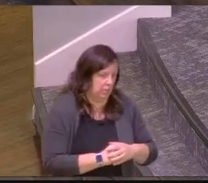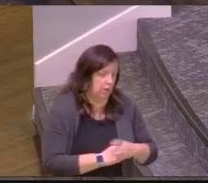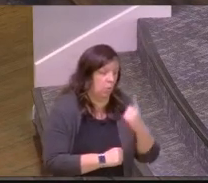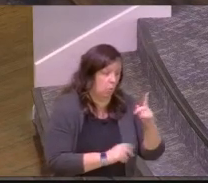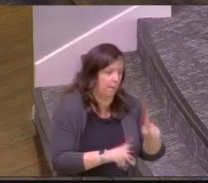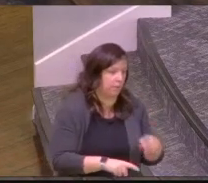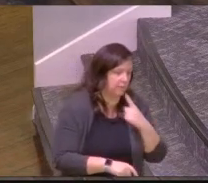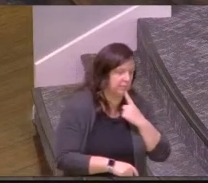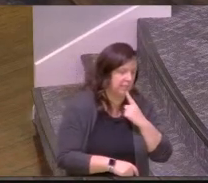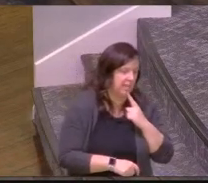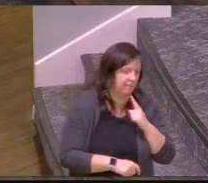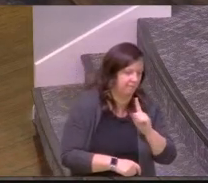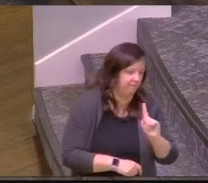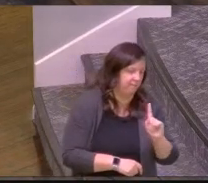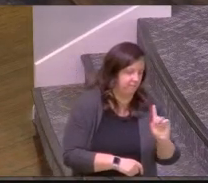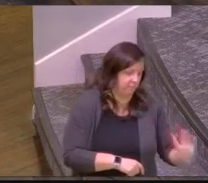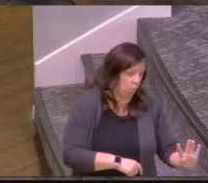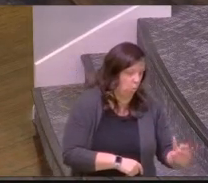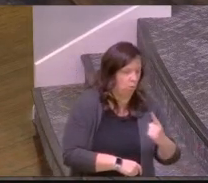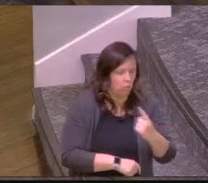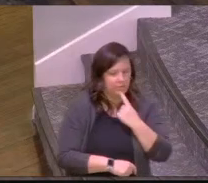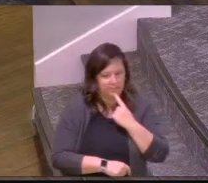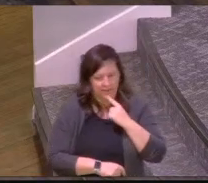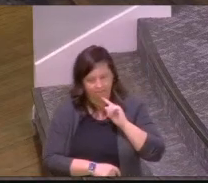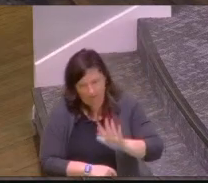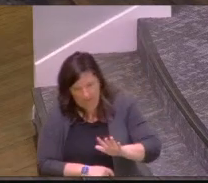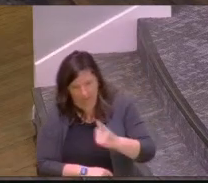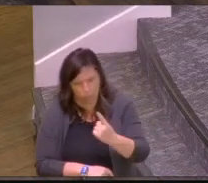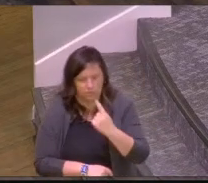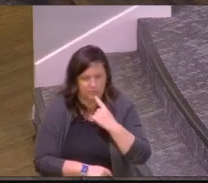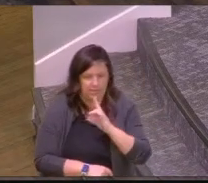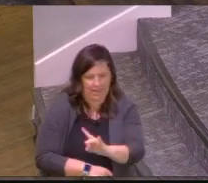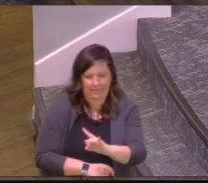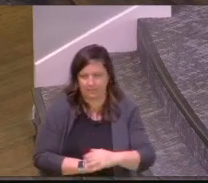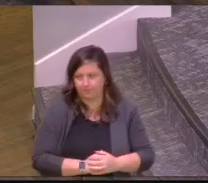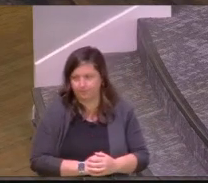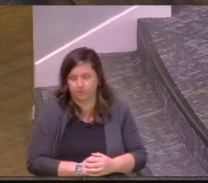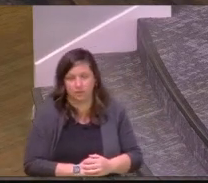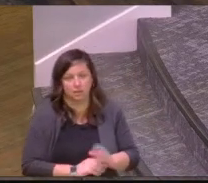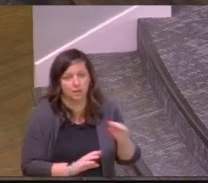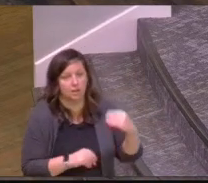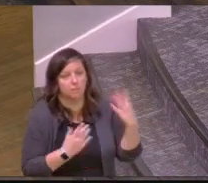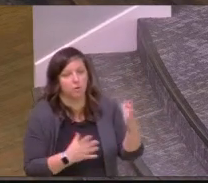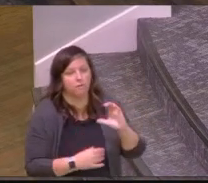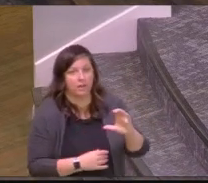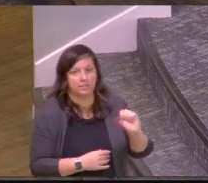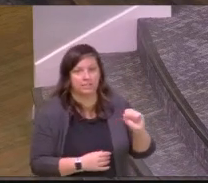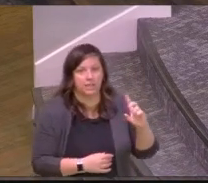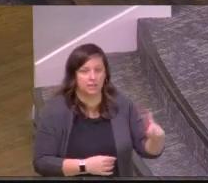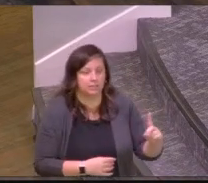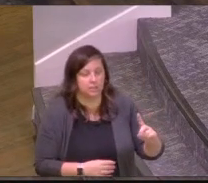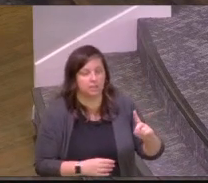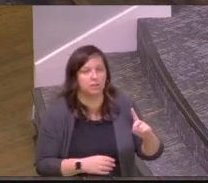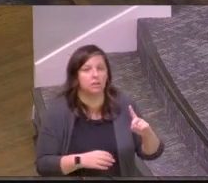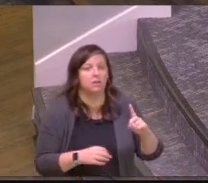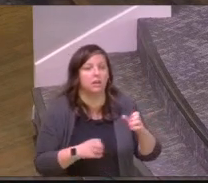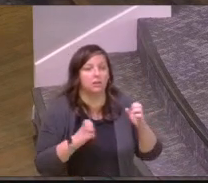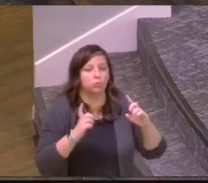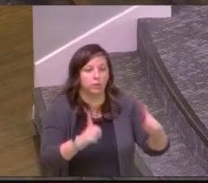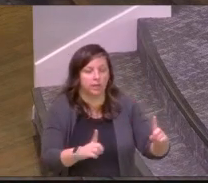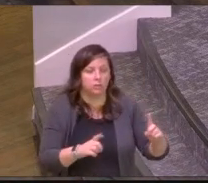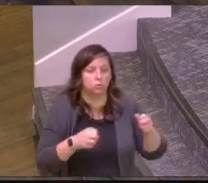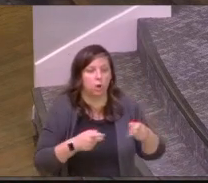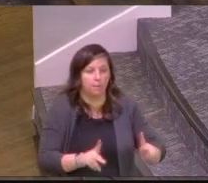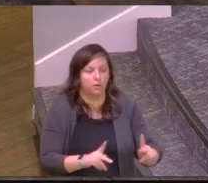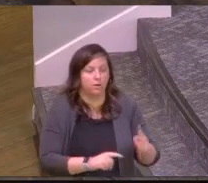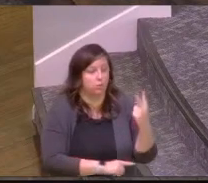4, one gave it a 5, and one gave it an 8. Provide a CCSD educational opportunity had 2 people